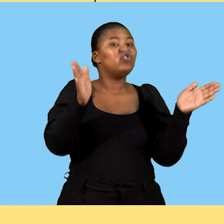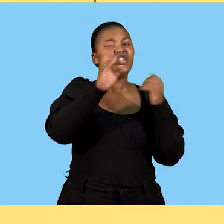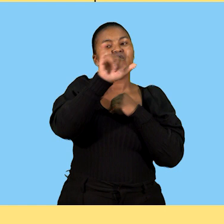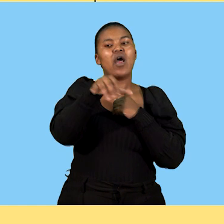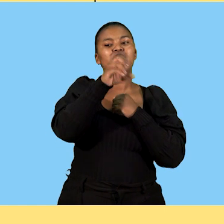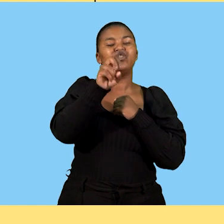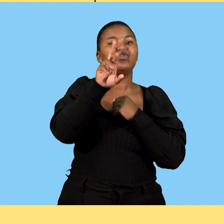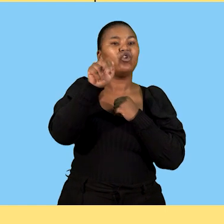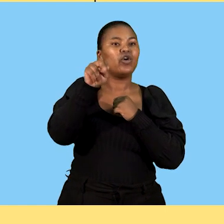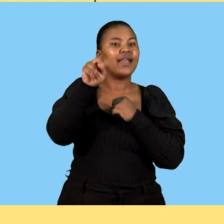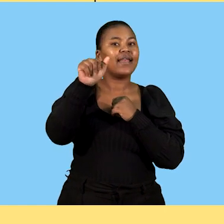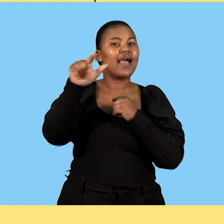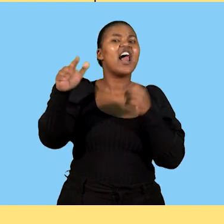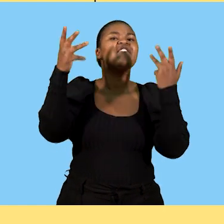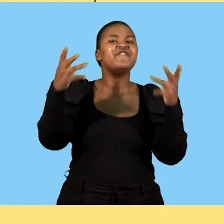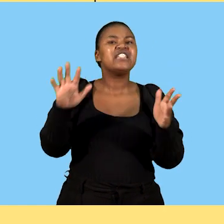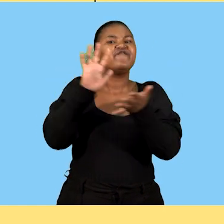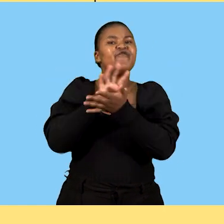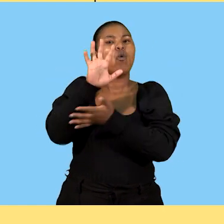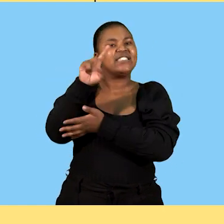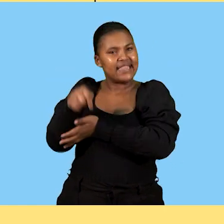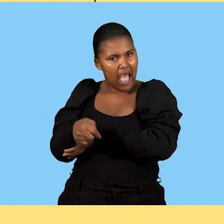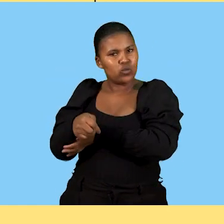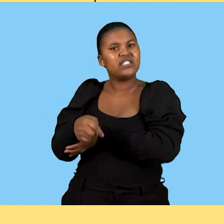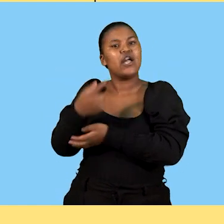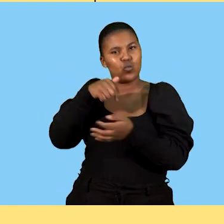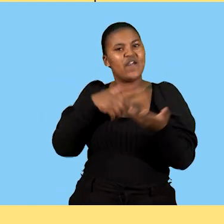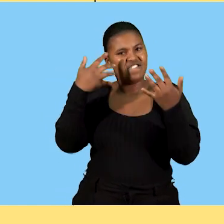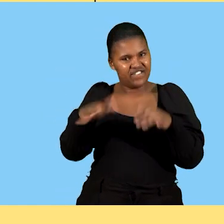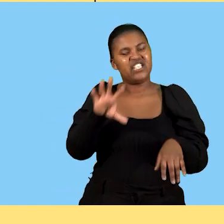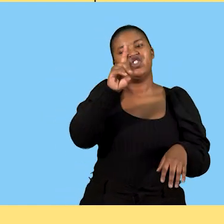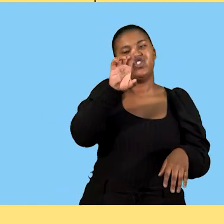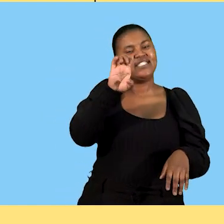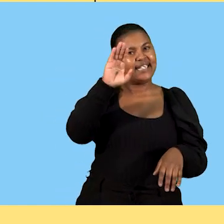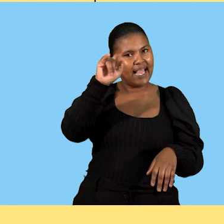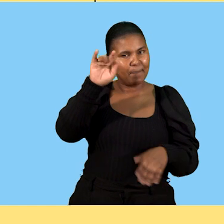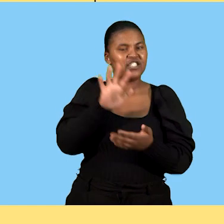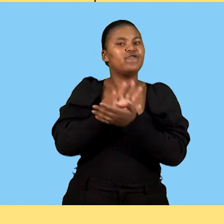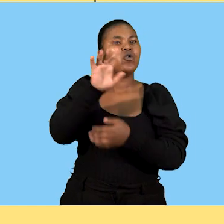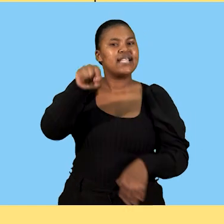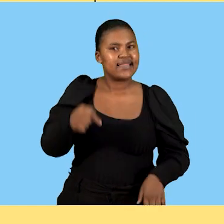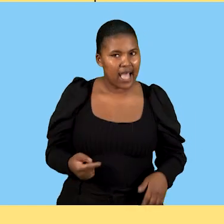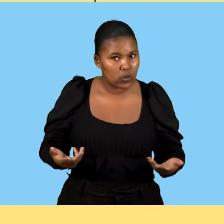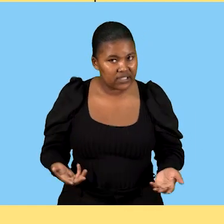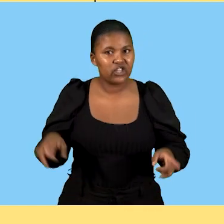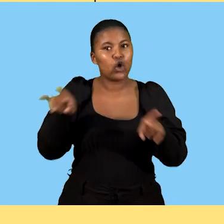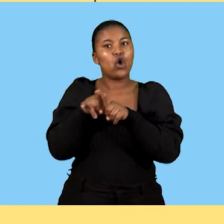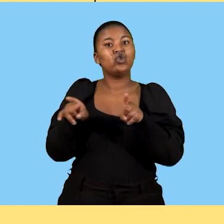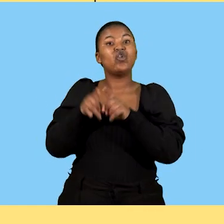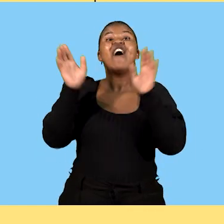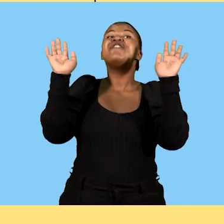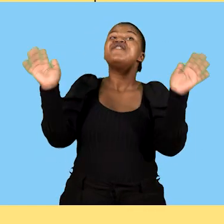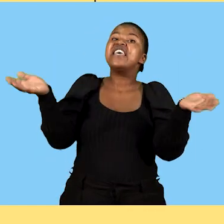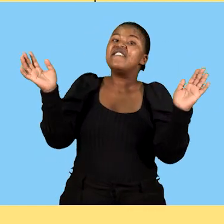debited rent income of 14,000. So we come here, we debit rent income. And once you debit